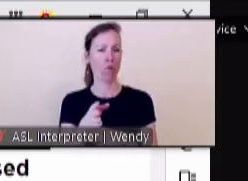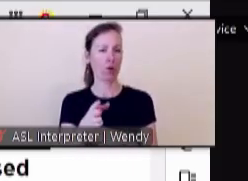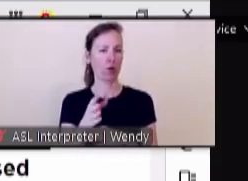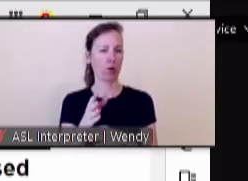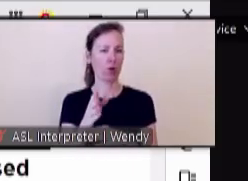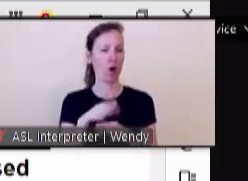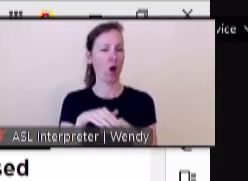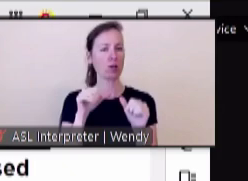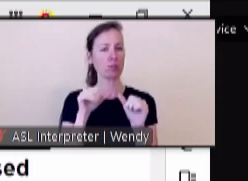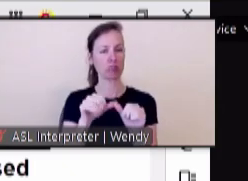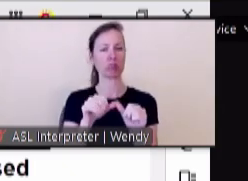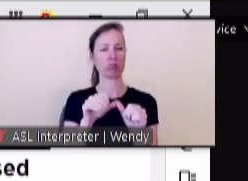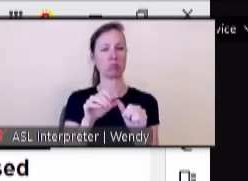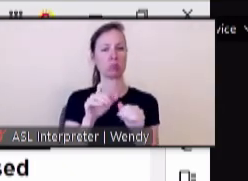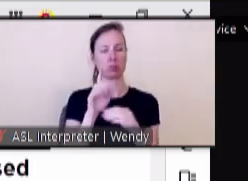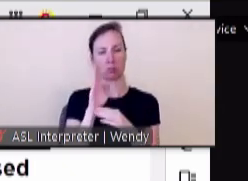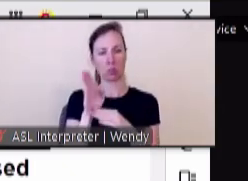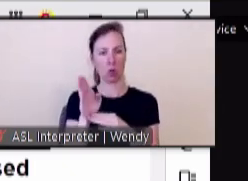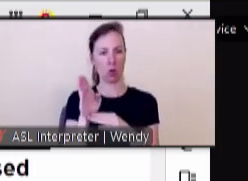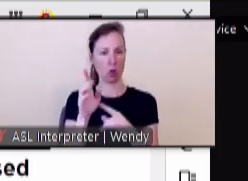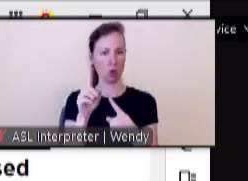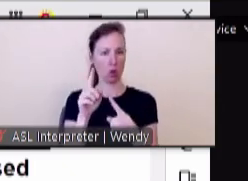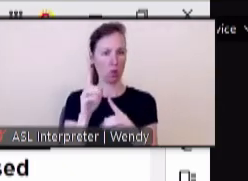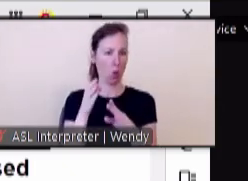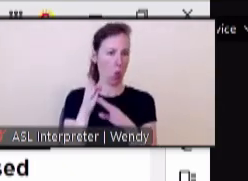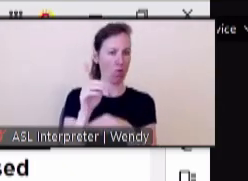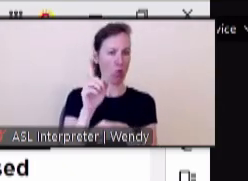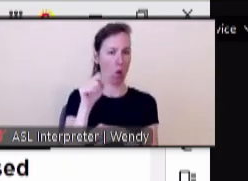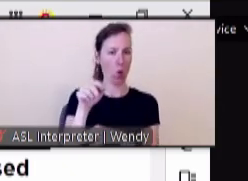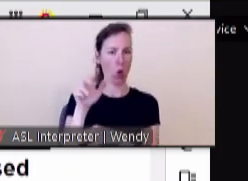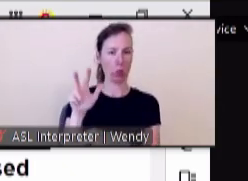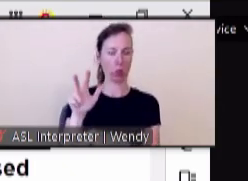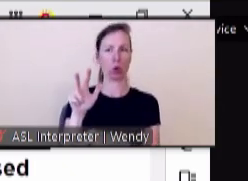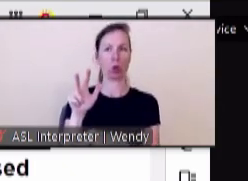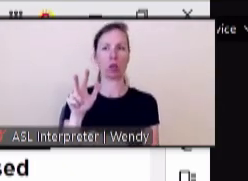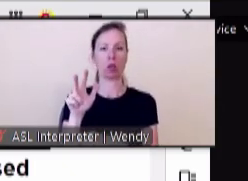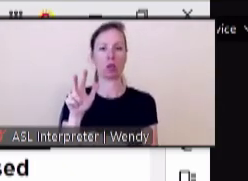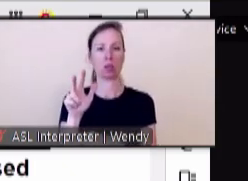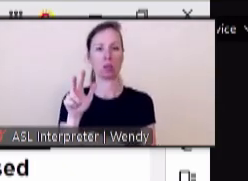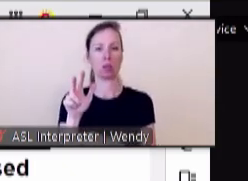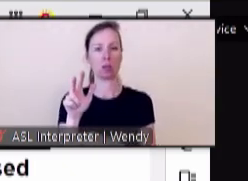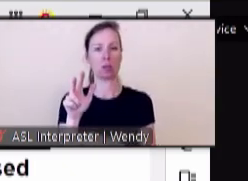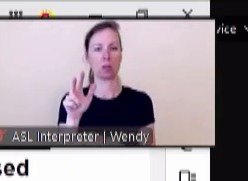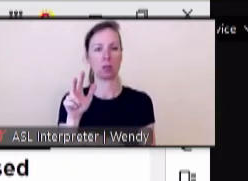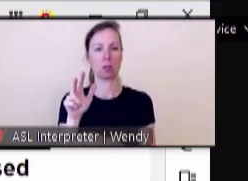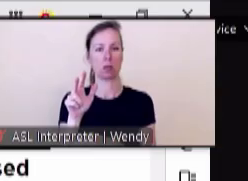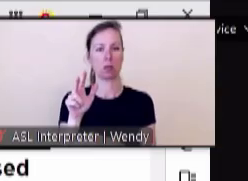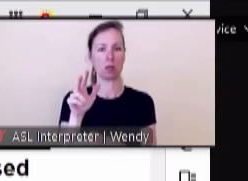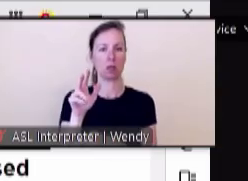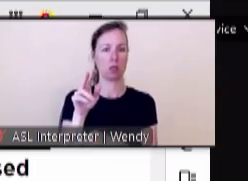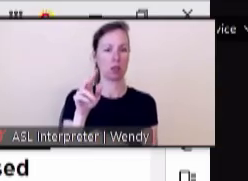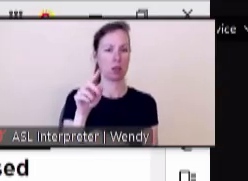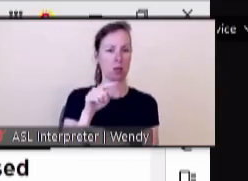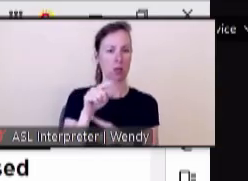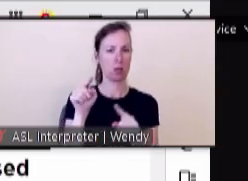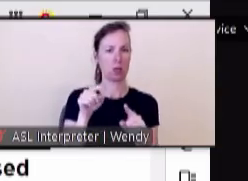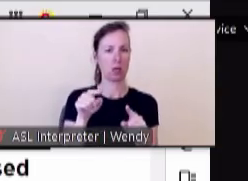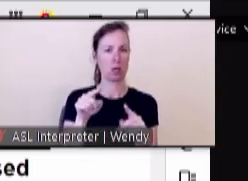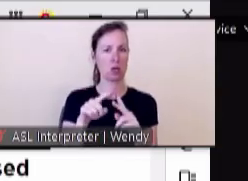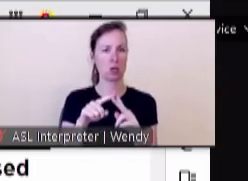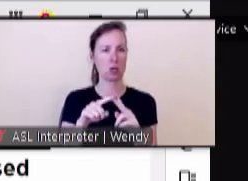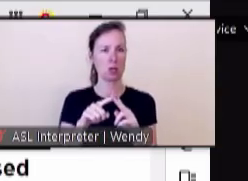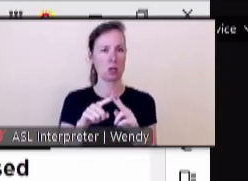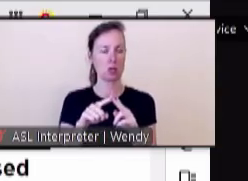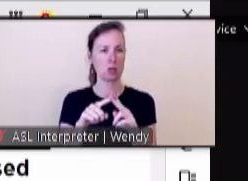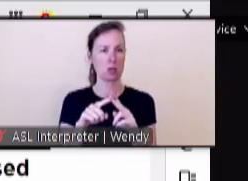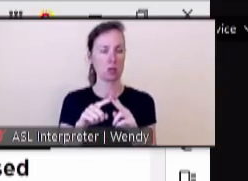at people are starting to lose, and this is the second quarter. Okay. So the first